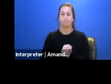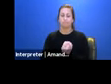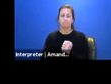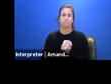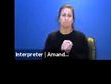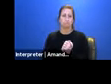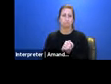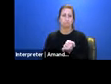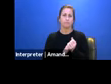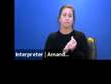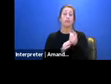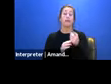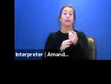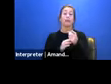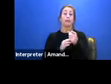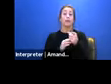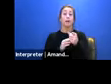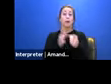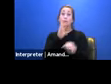the parents had a chance to answer